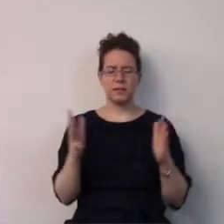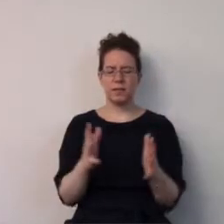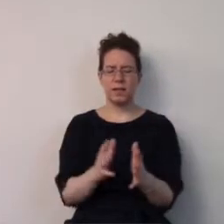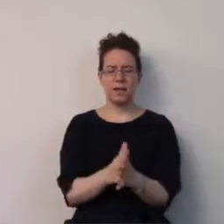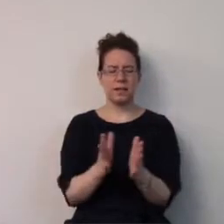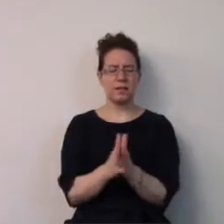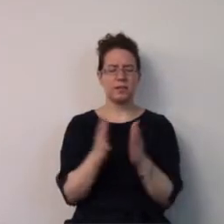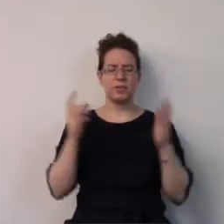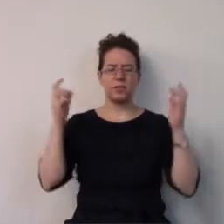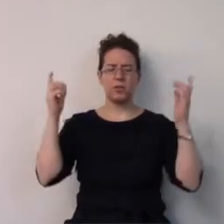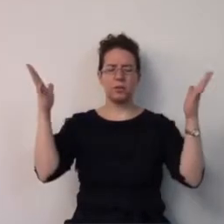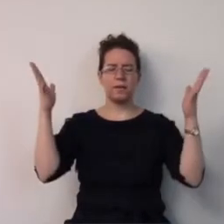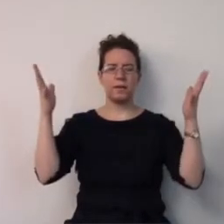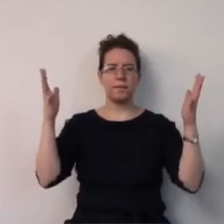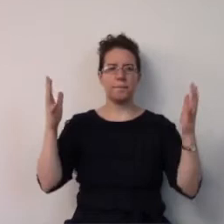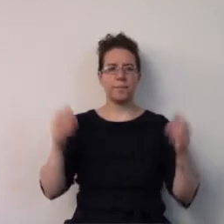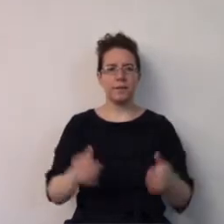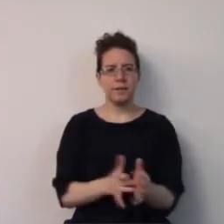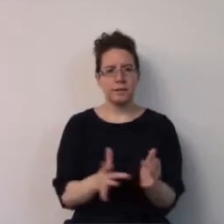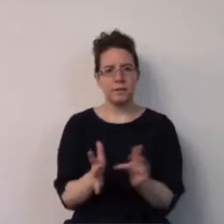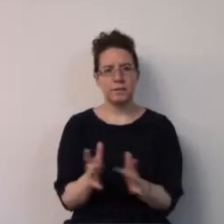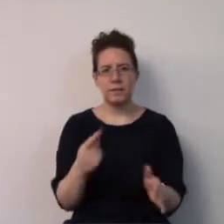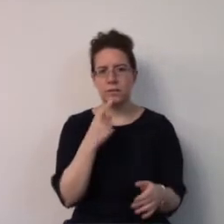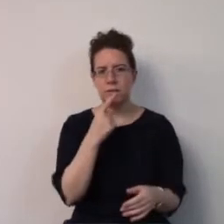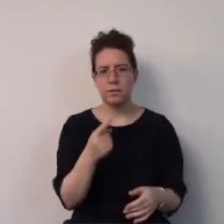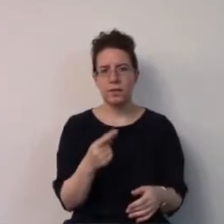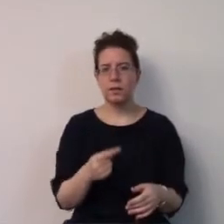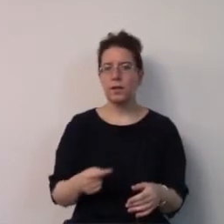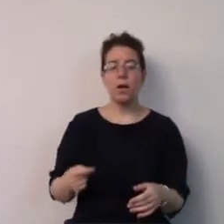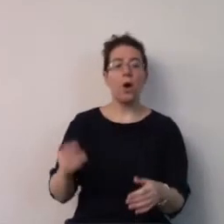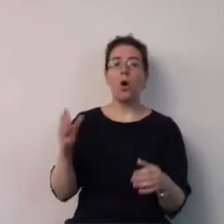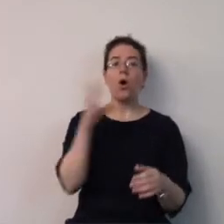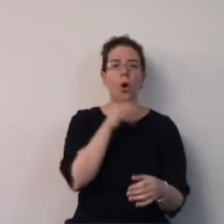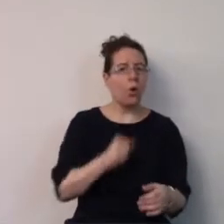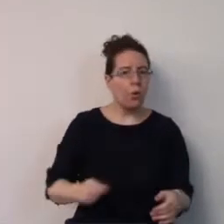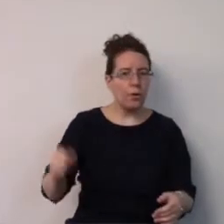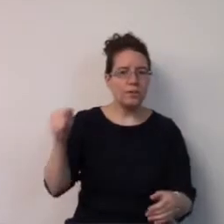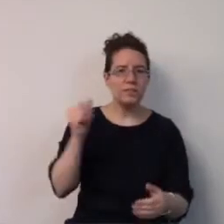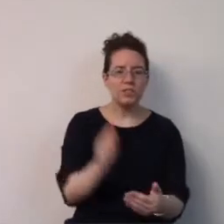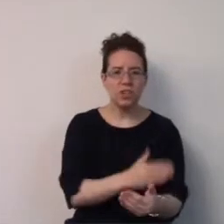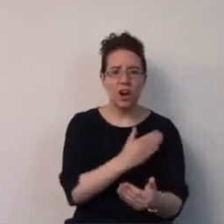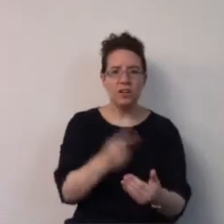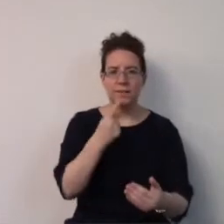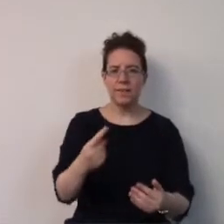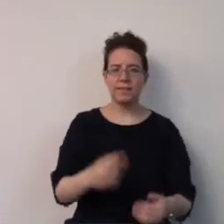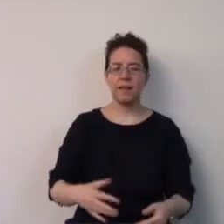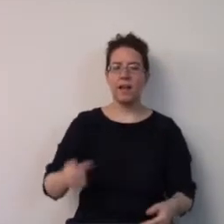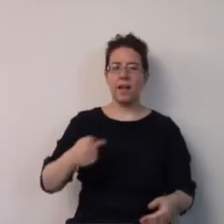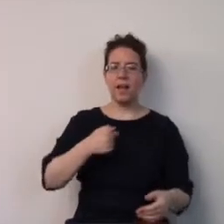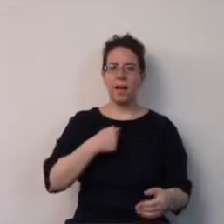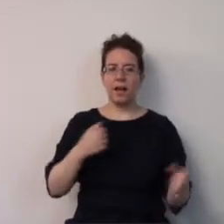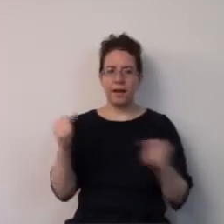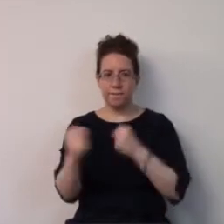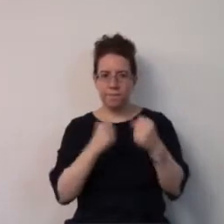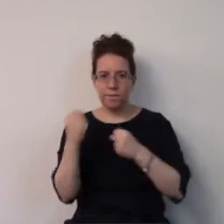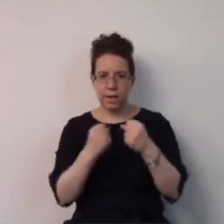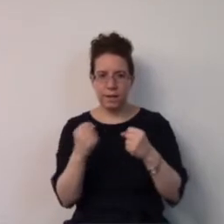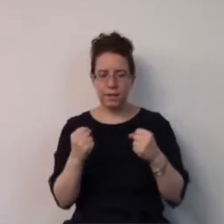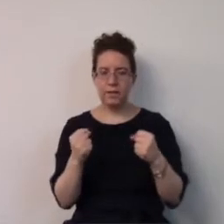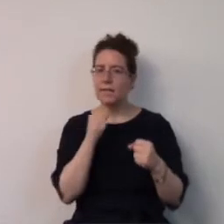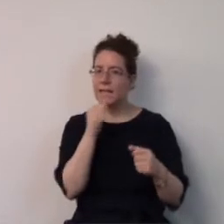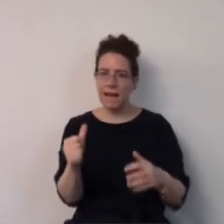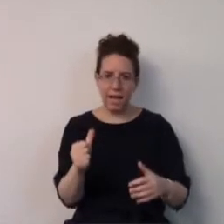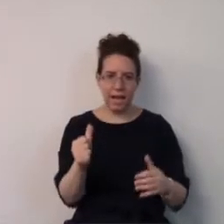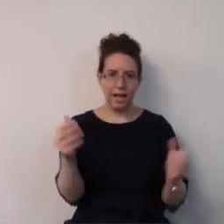of hell and death to God's most precious Son.